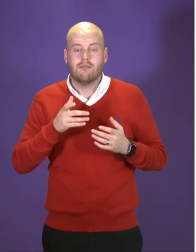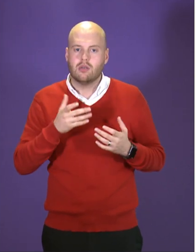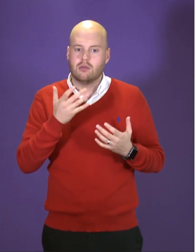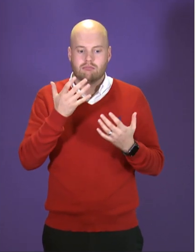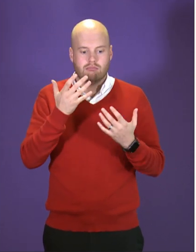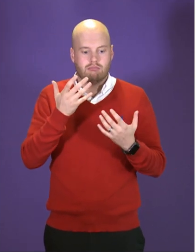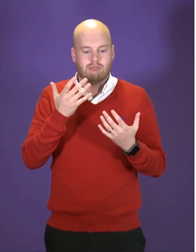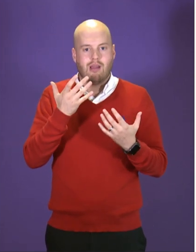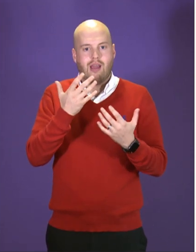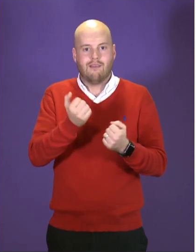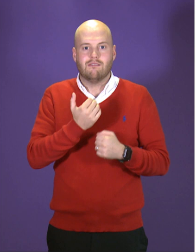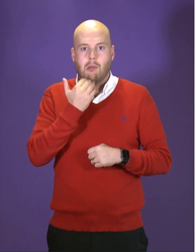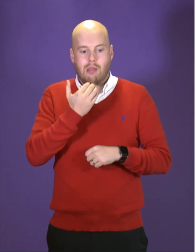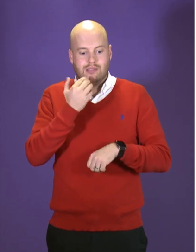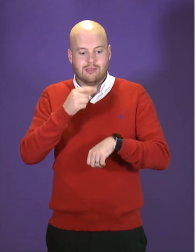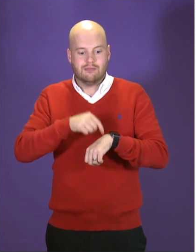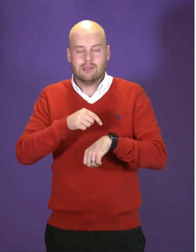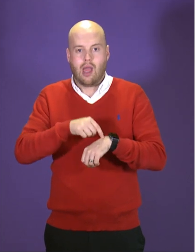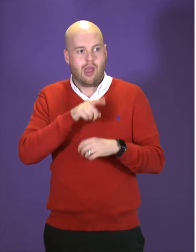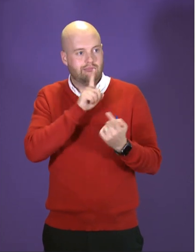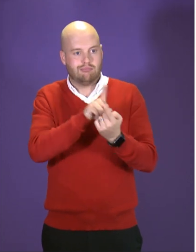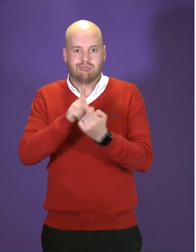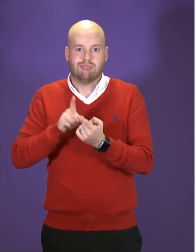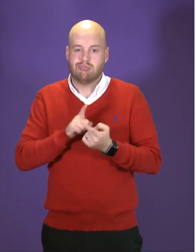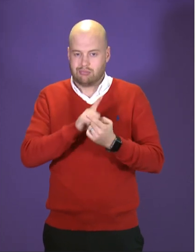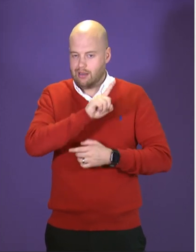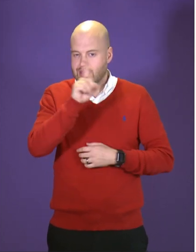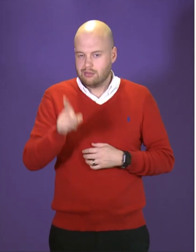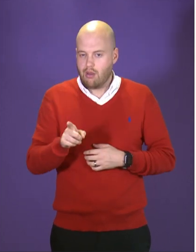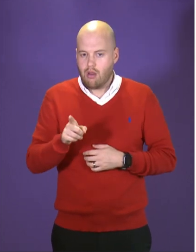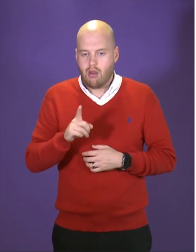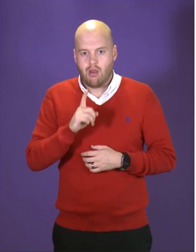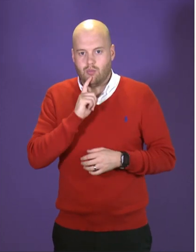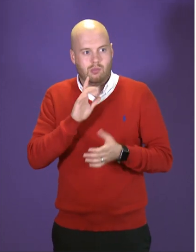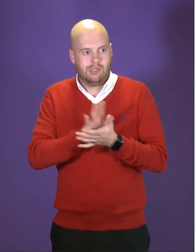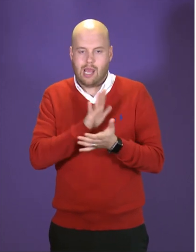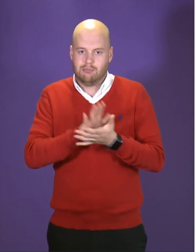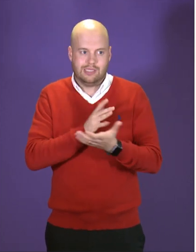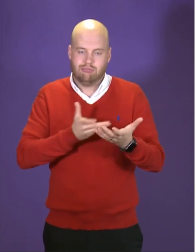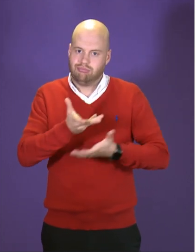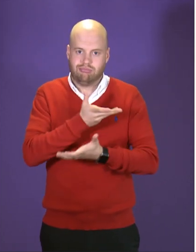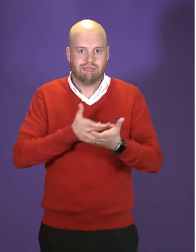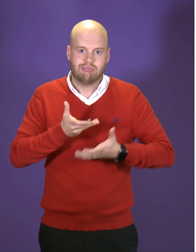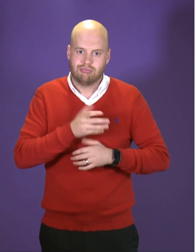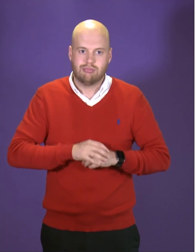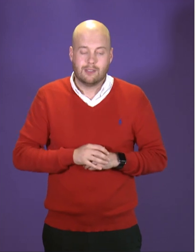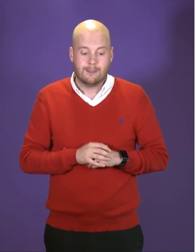plenty of time. I mean, we can meet one by one, and I would be really, really glad to share with you.